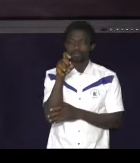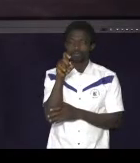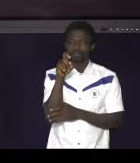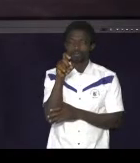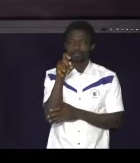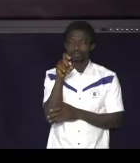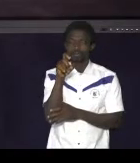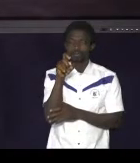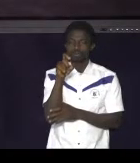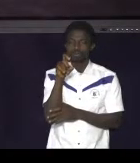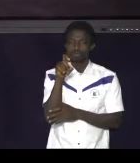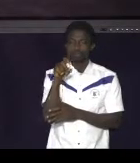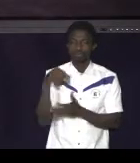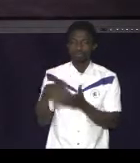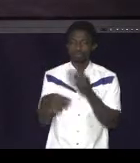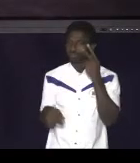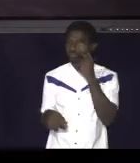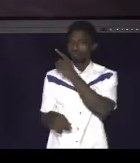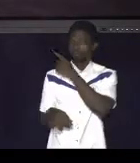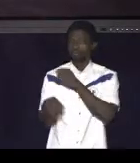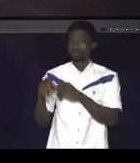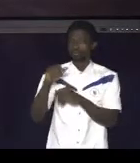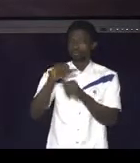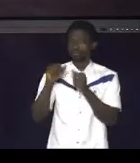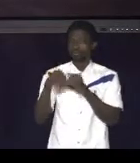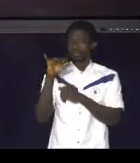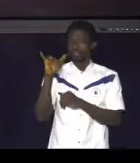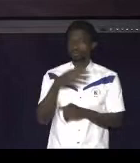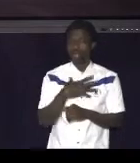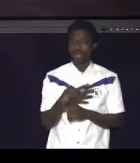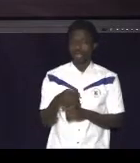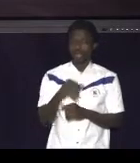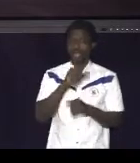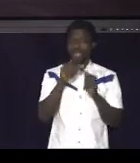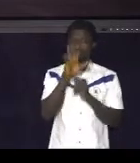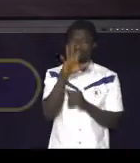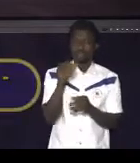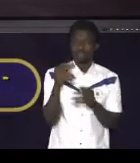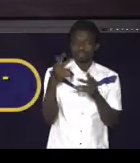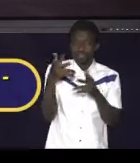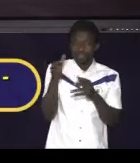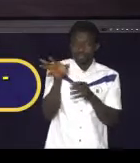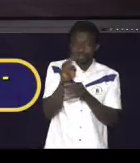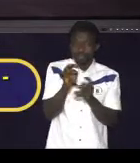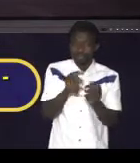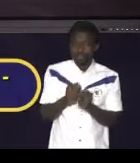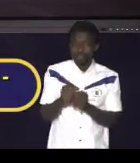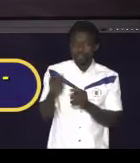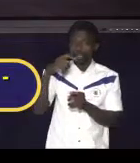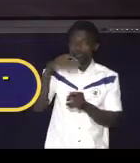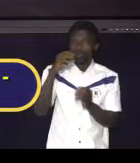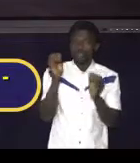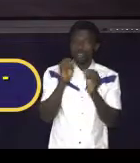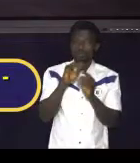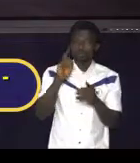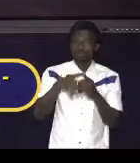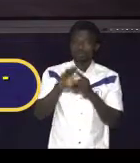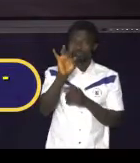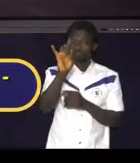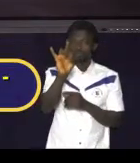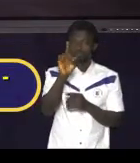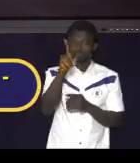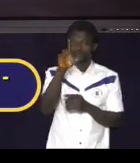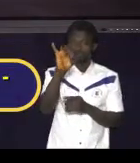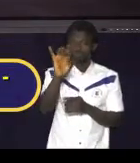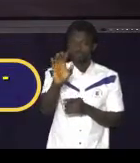Okay, this angle X, this angle Y, and this angle 50, three of them together must add up to 180 degrees because